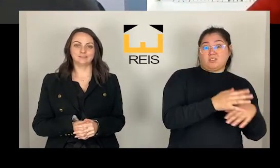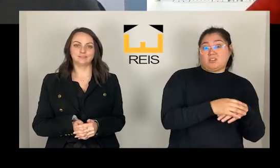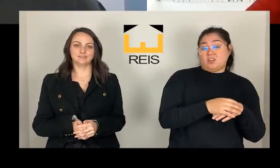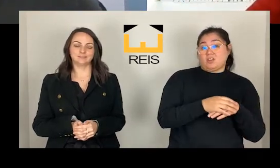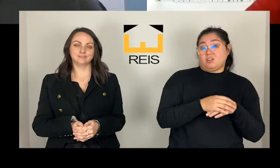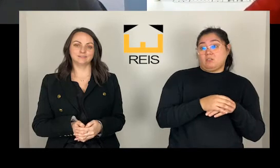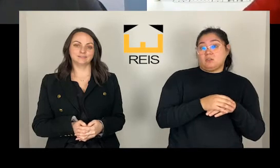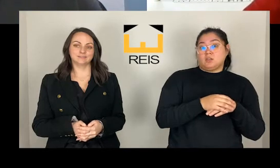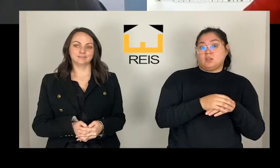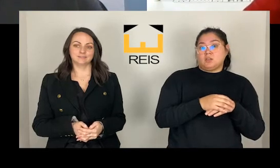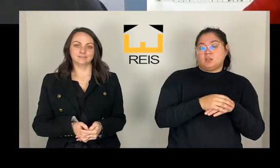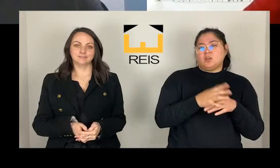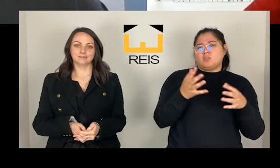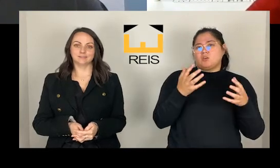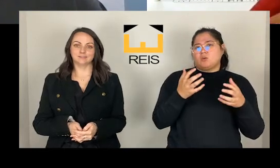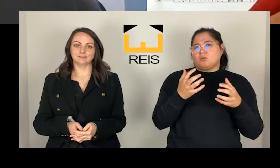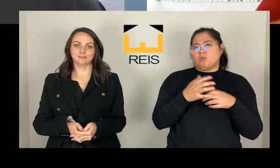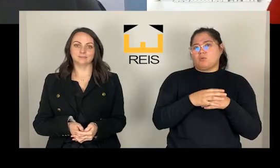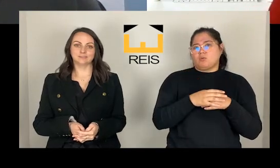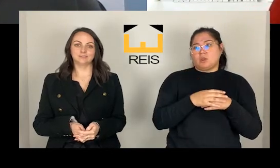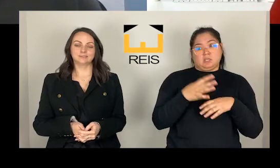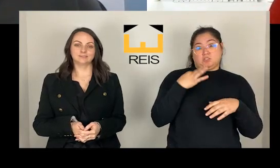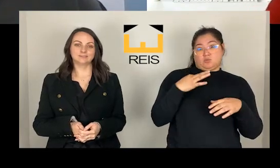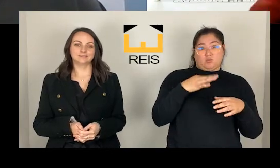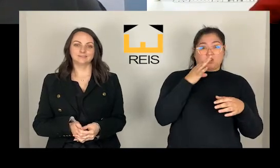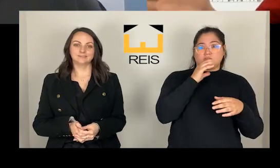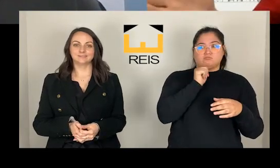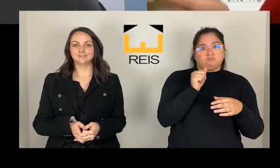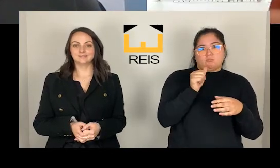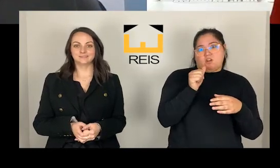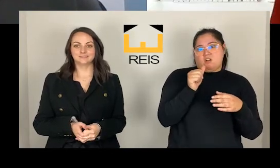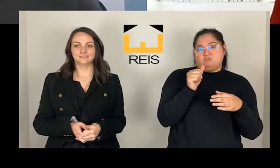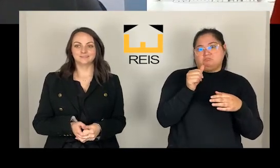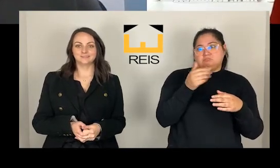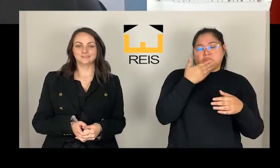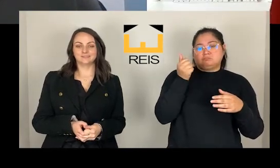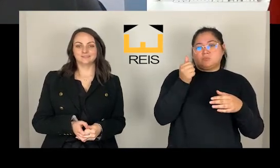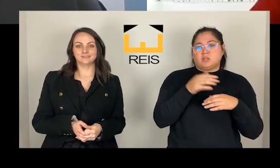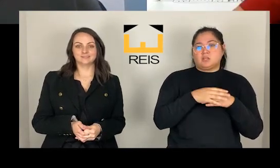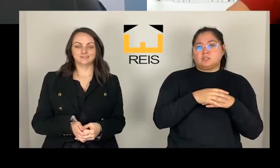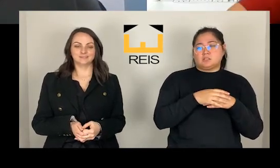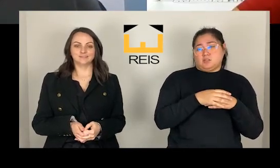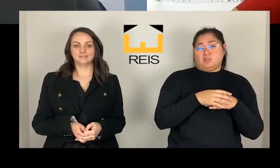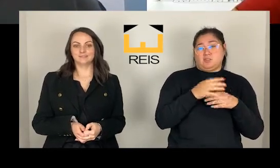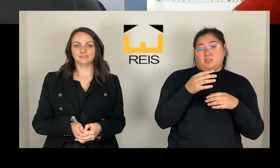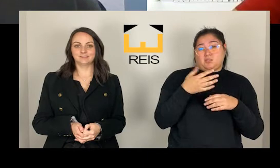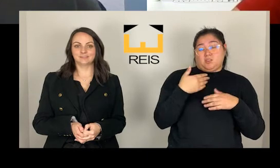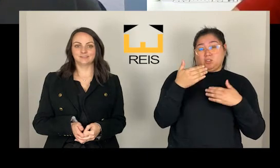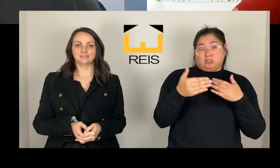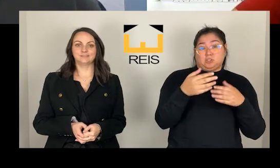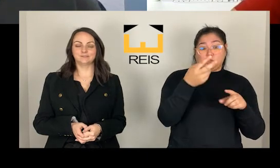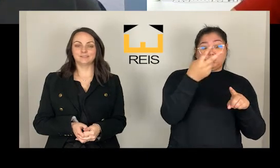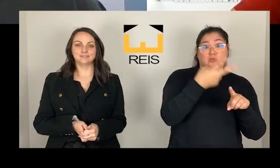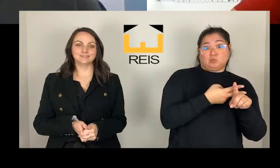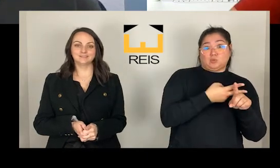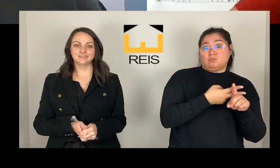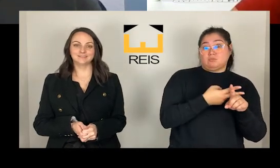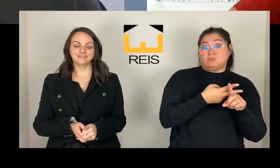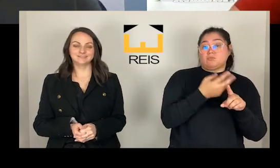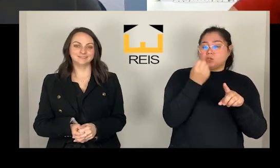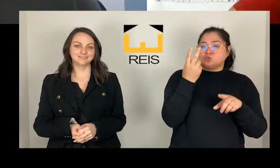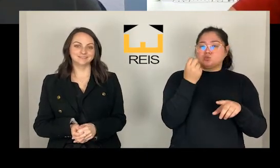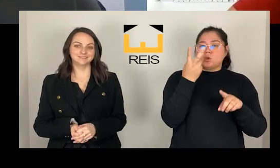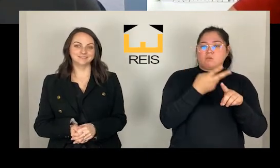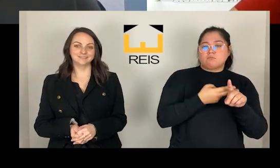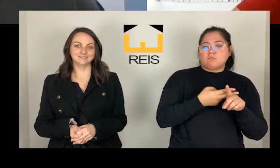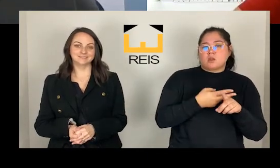credit and they wanted to kind of get in the lease right now and then work on it for the next 12 months, you can still guide them. And on